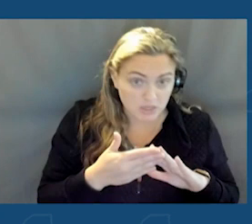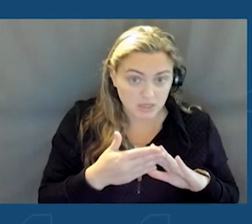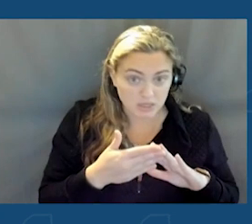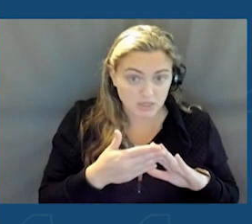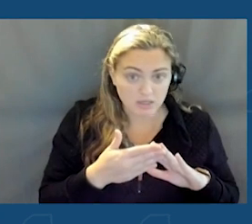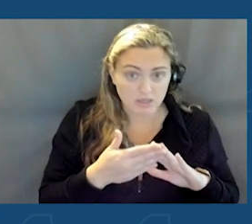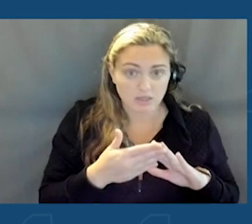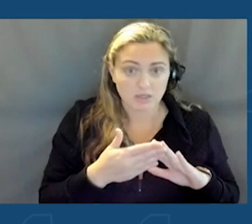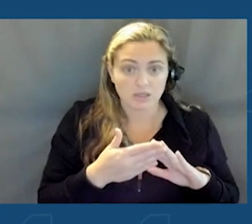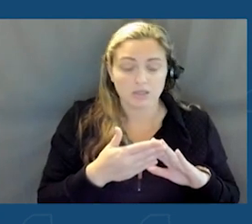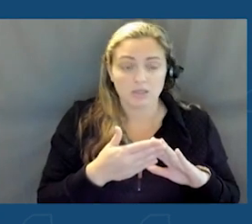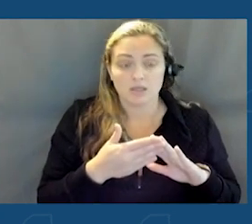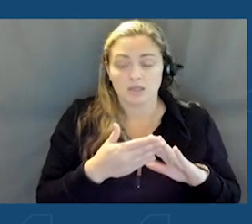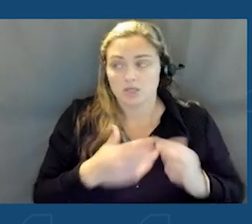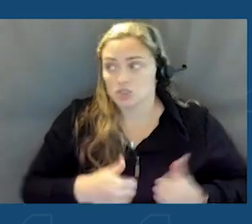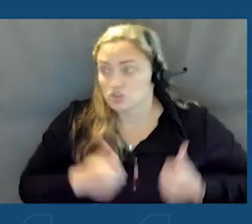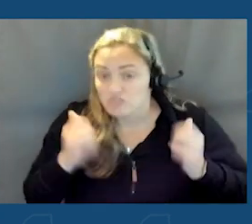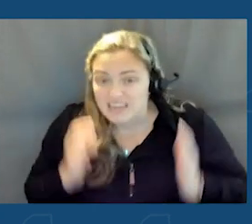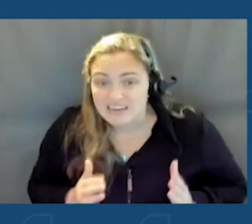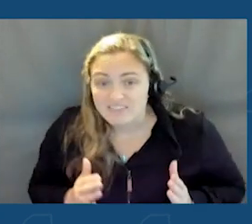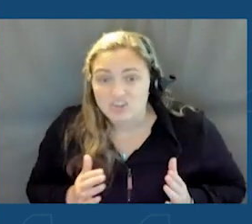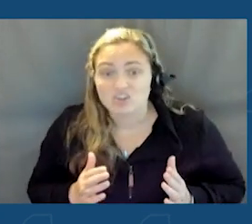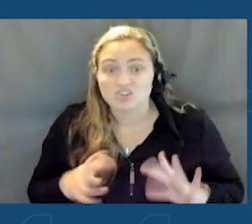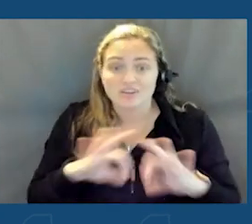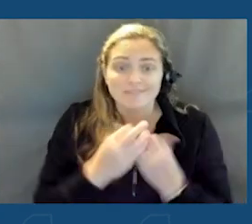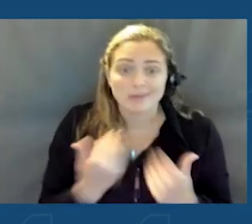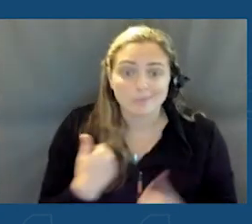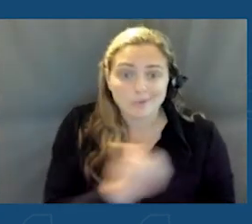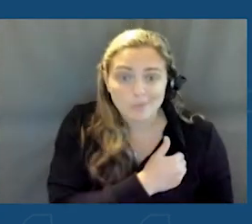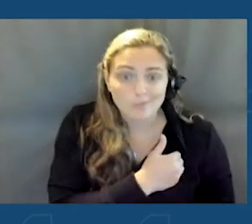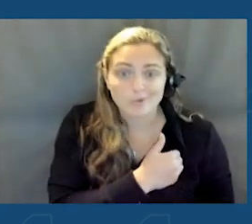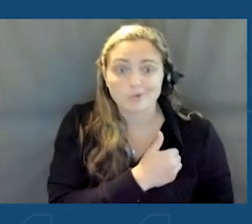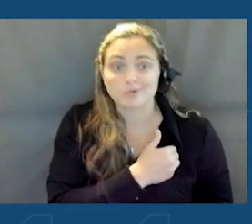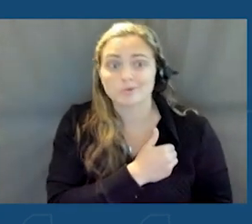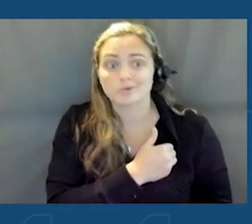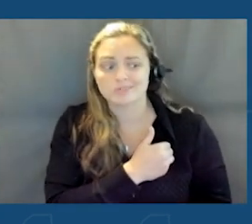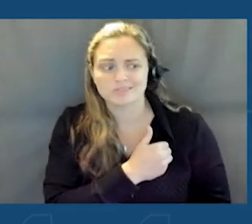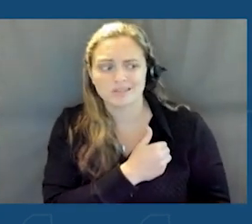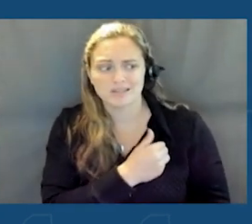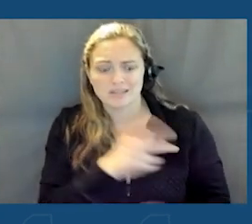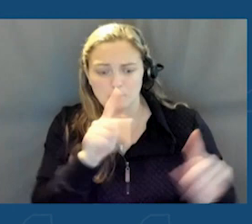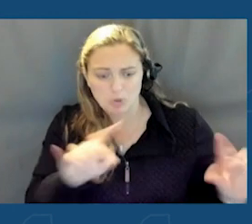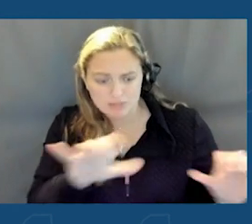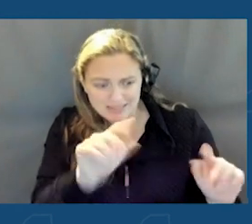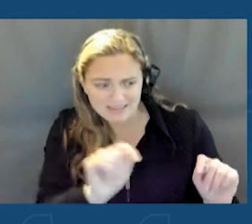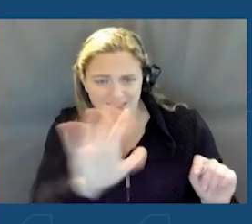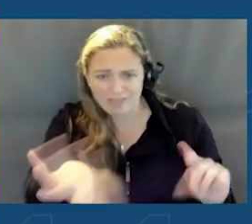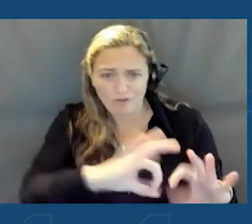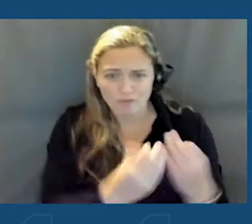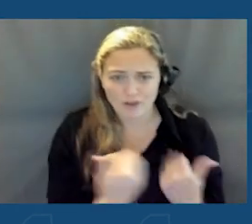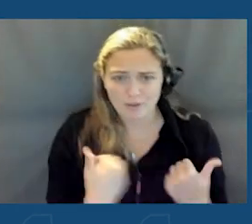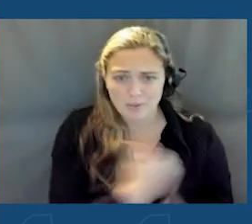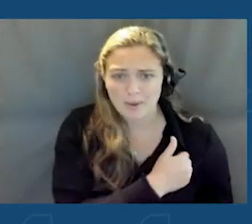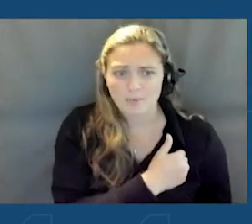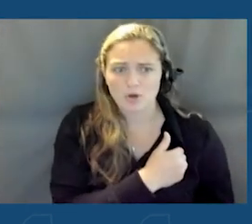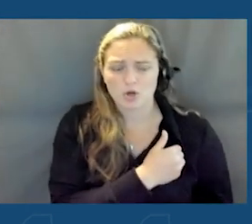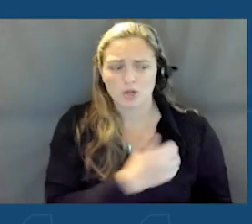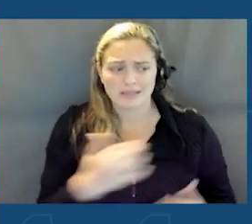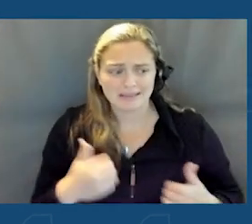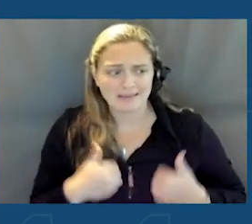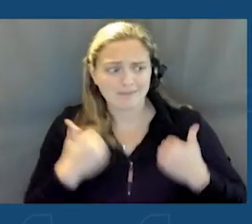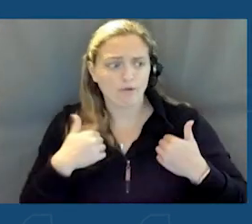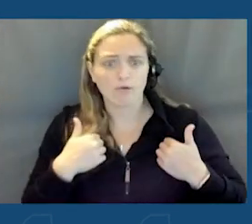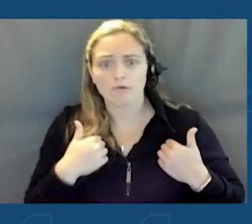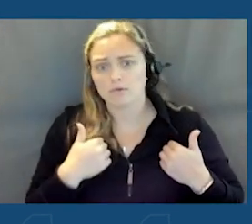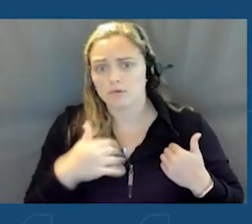the survivors' family members or the perpetrators' family members and the younger siblings of someone who's now incarcerated